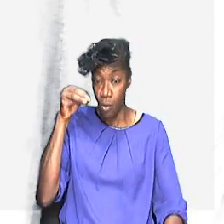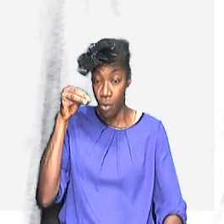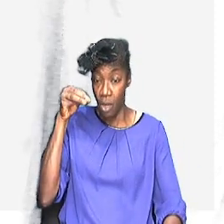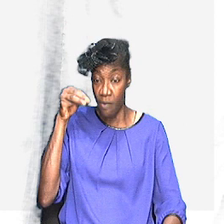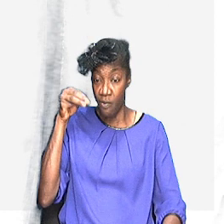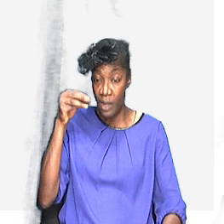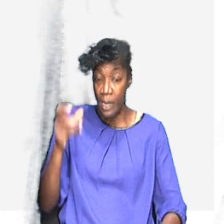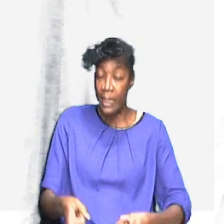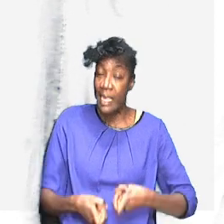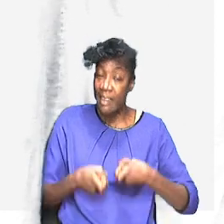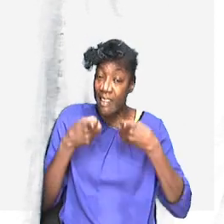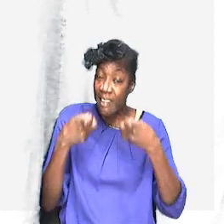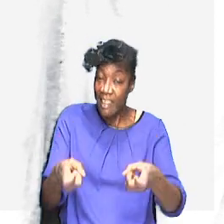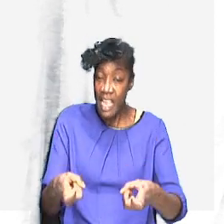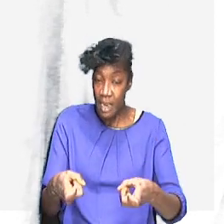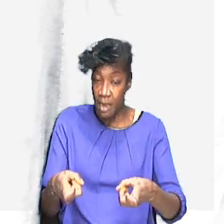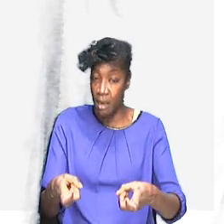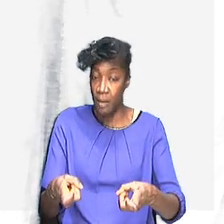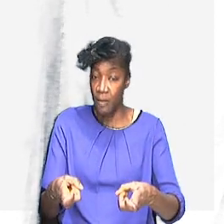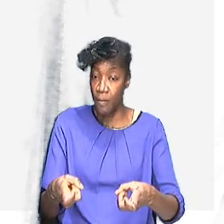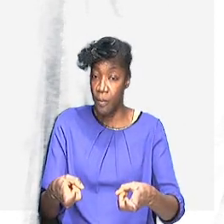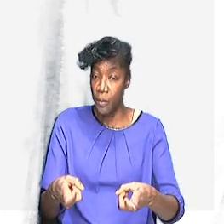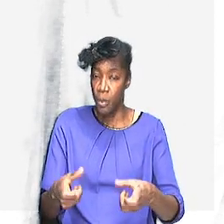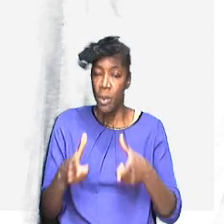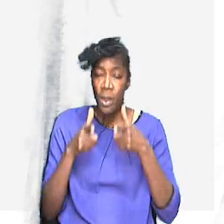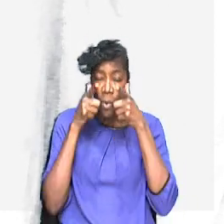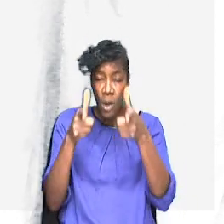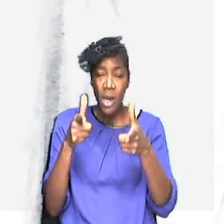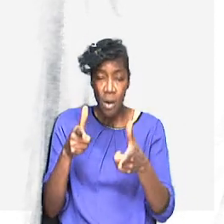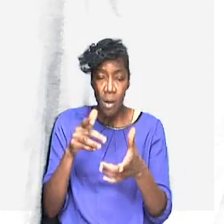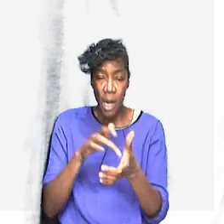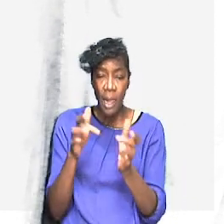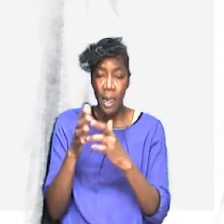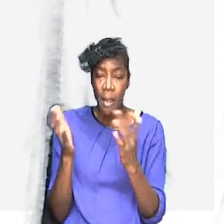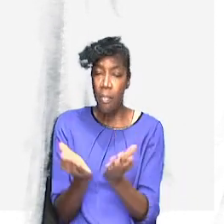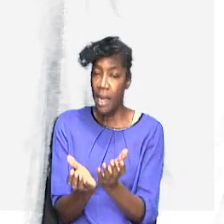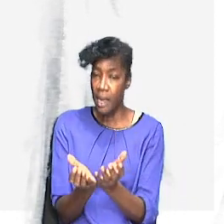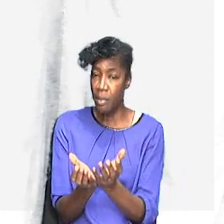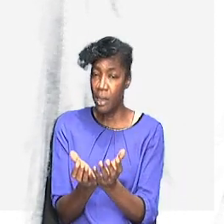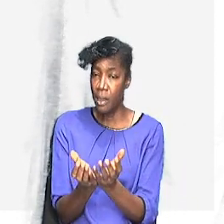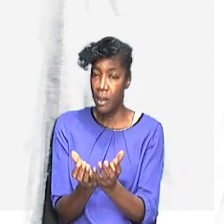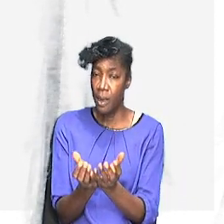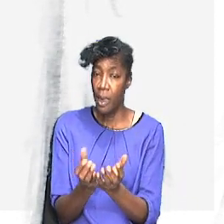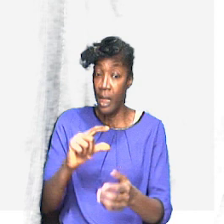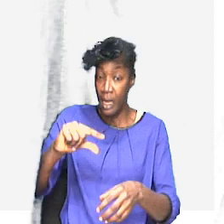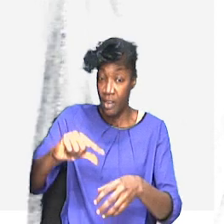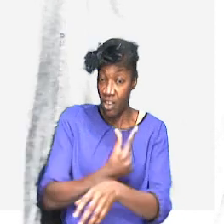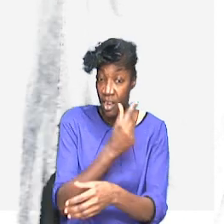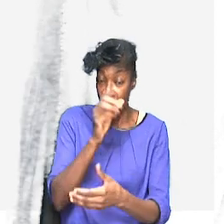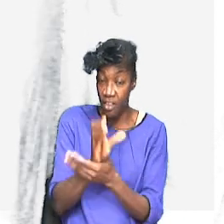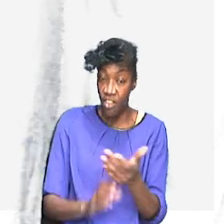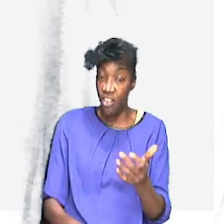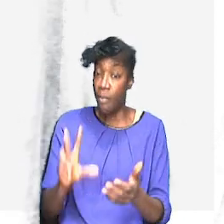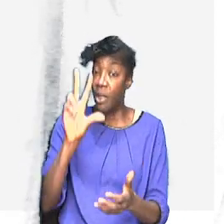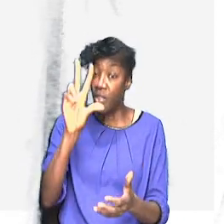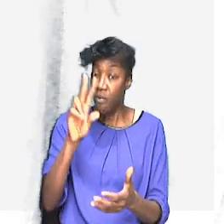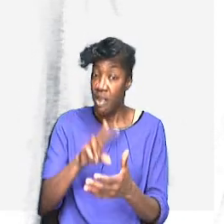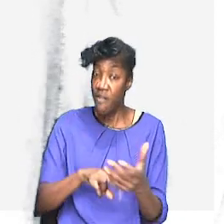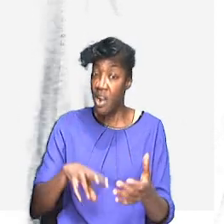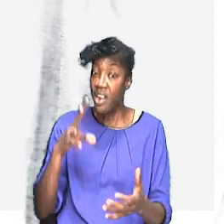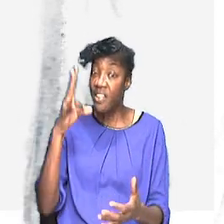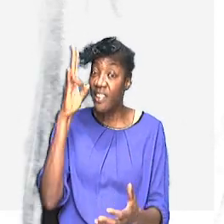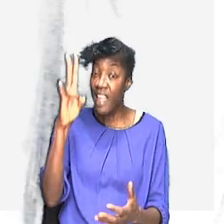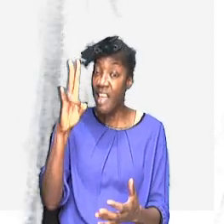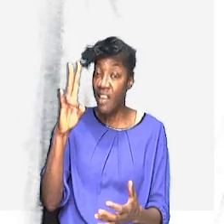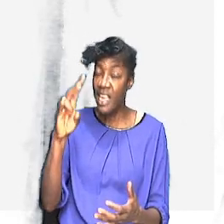dilemma that we find ourselves in. And we look at the scripture in the book of Genesis chapter 3 and verse 7. And it